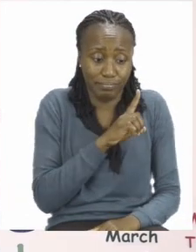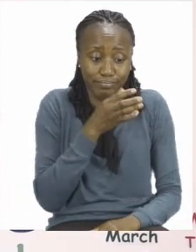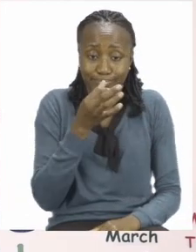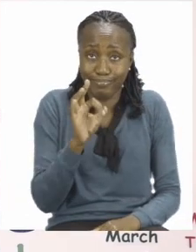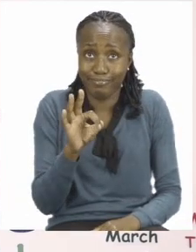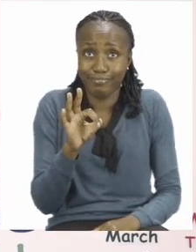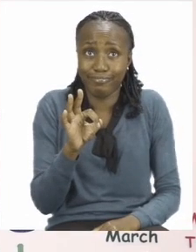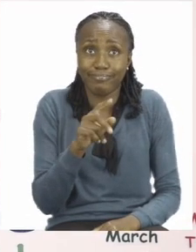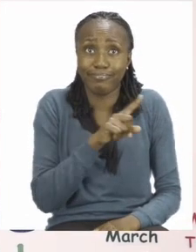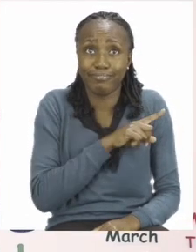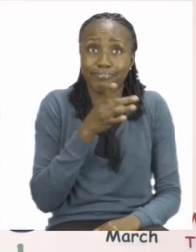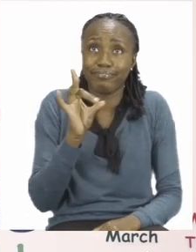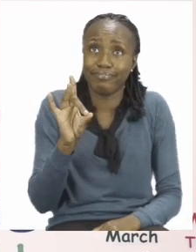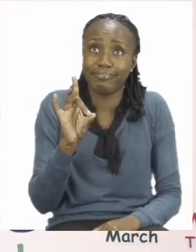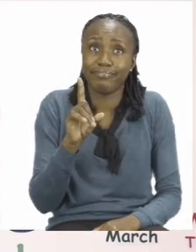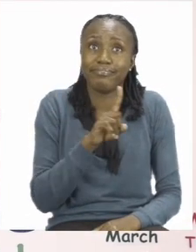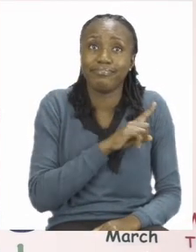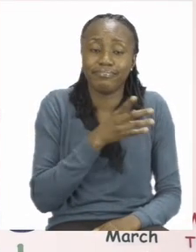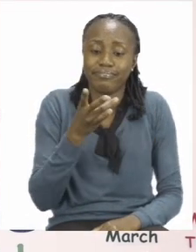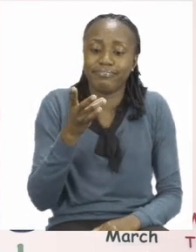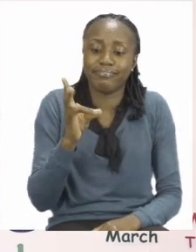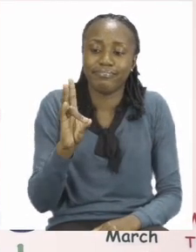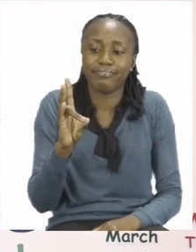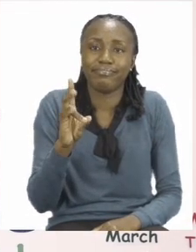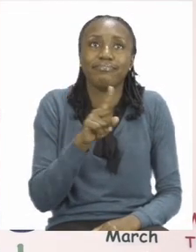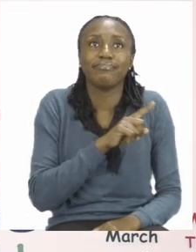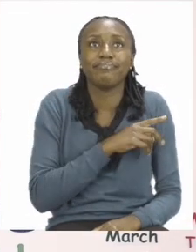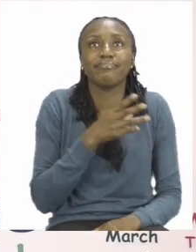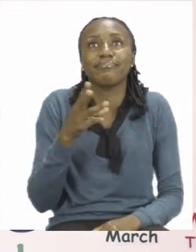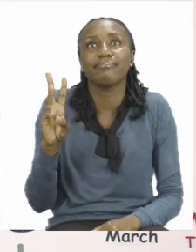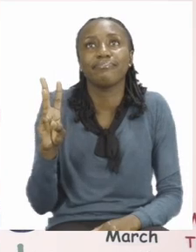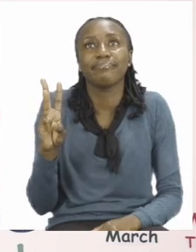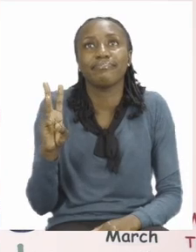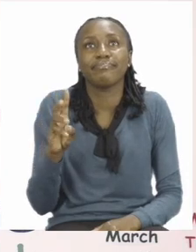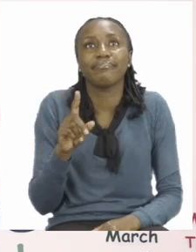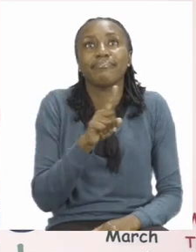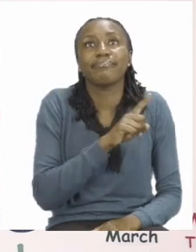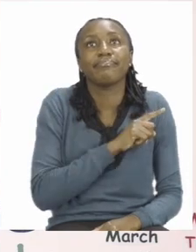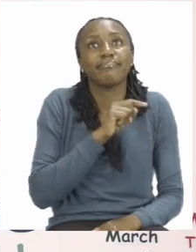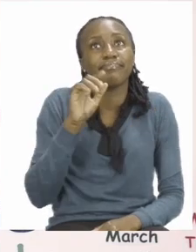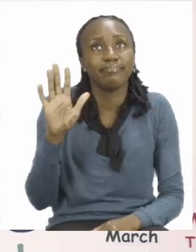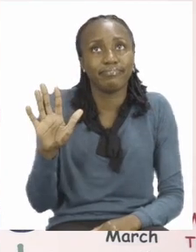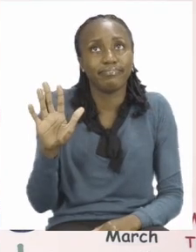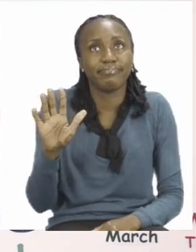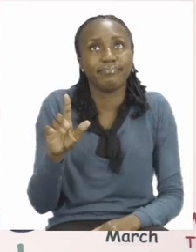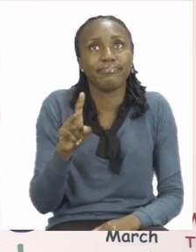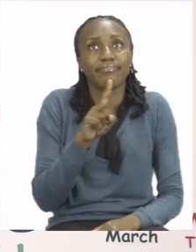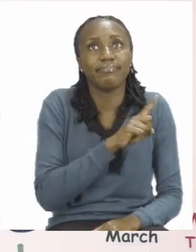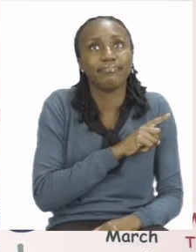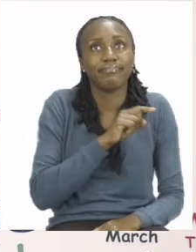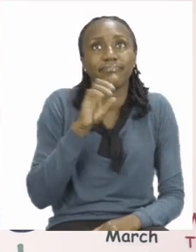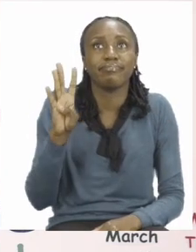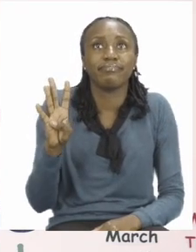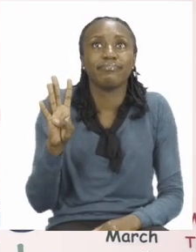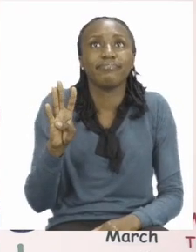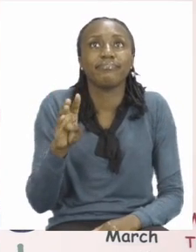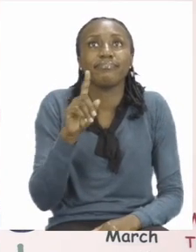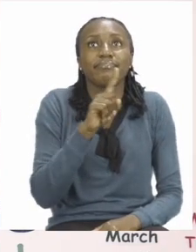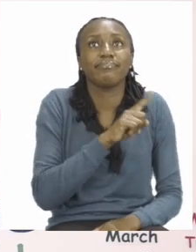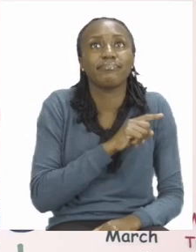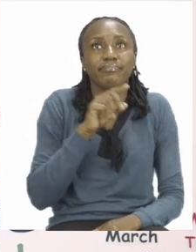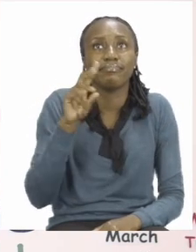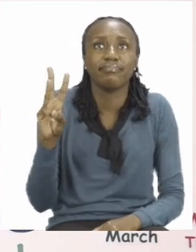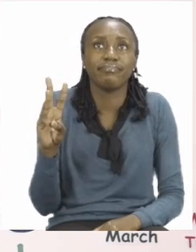19, 18, 17, 16, 15,